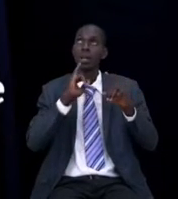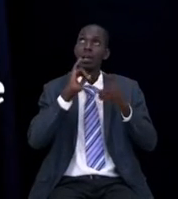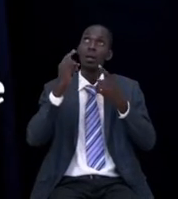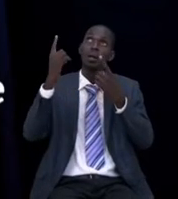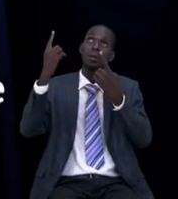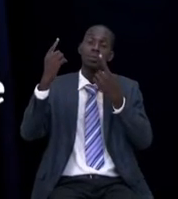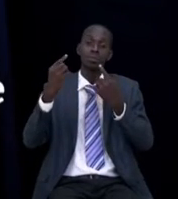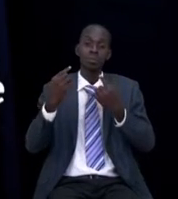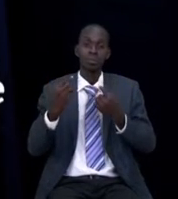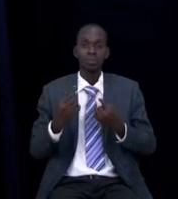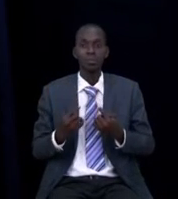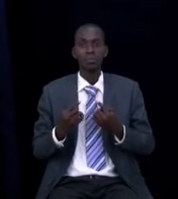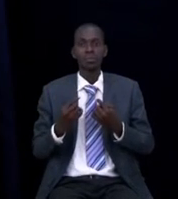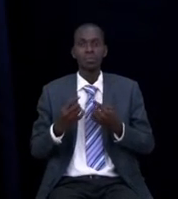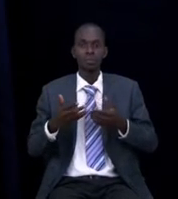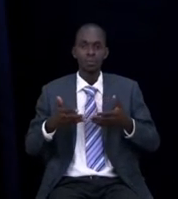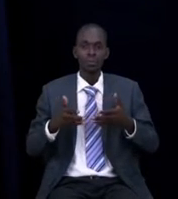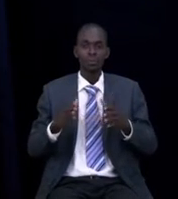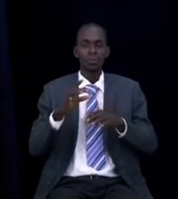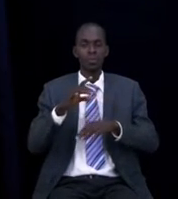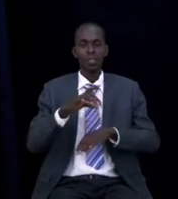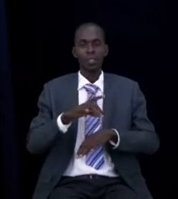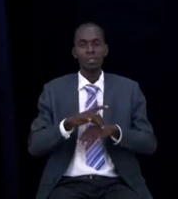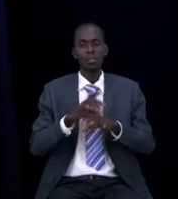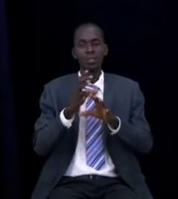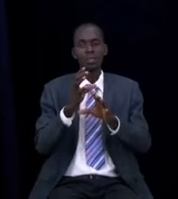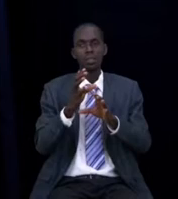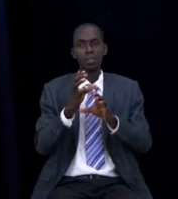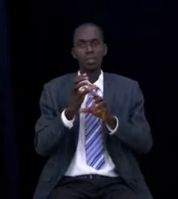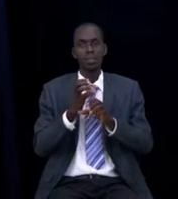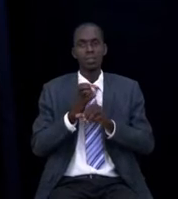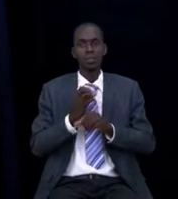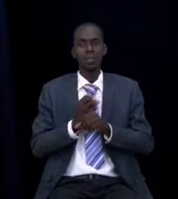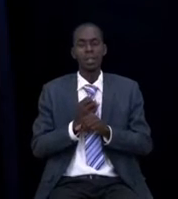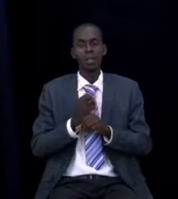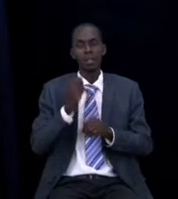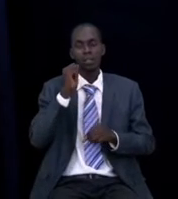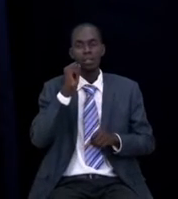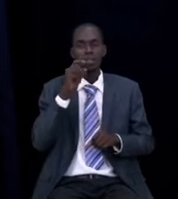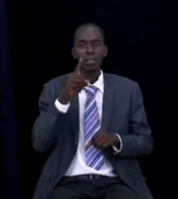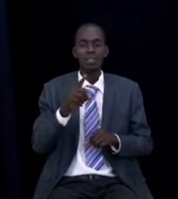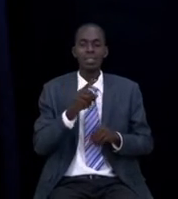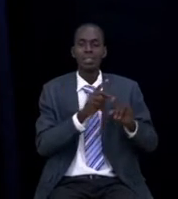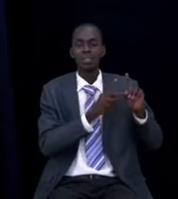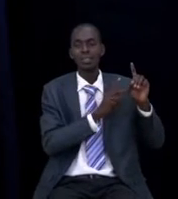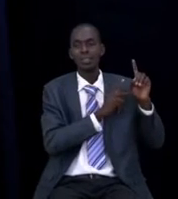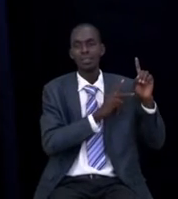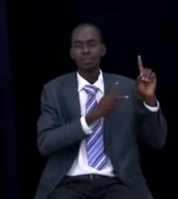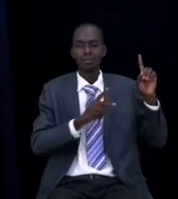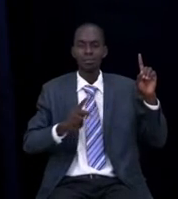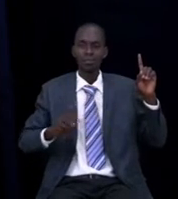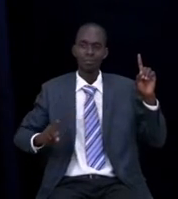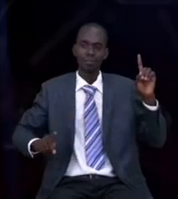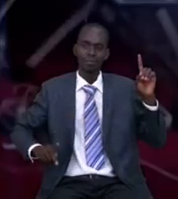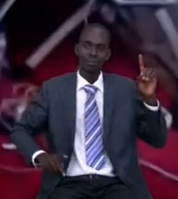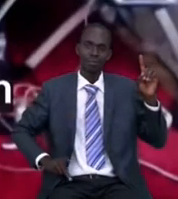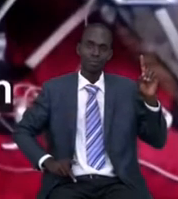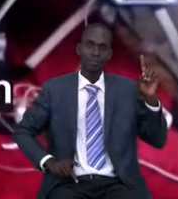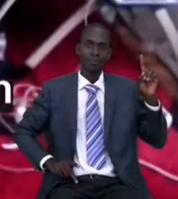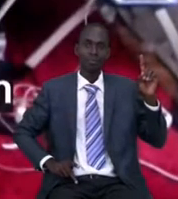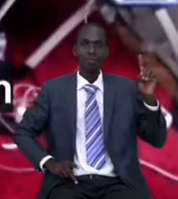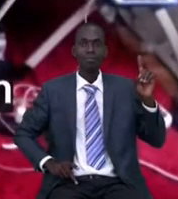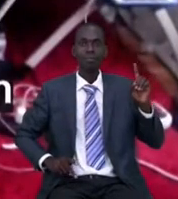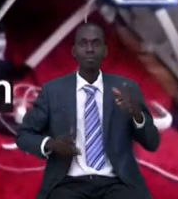come. Let earth receive her King.